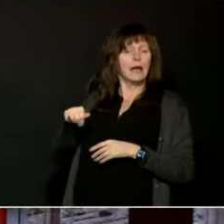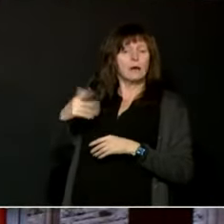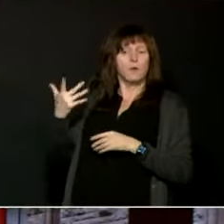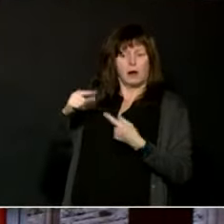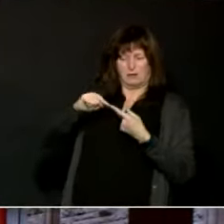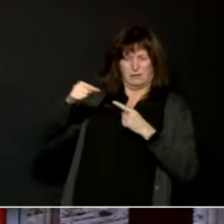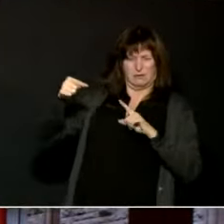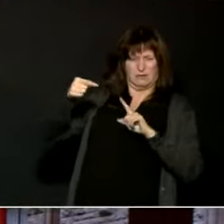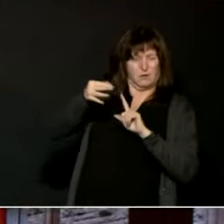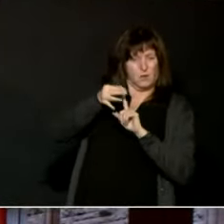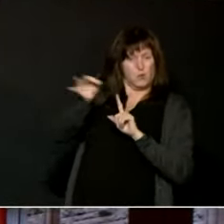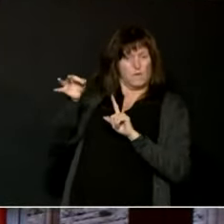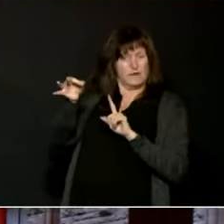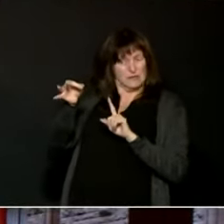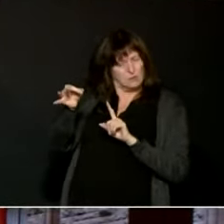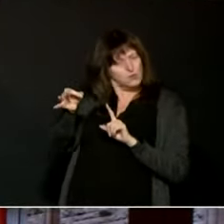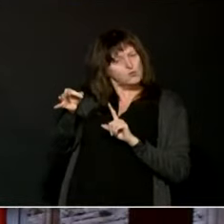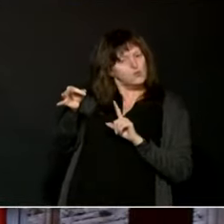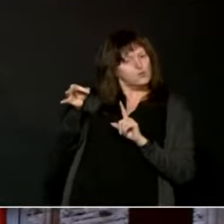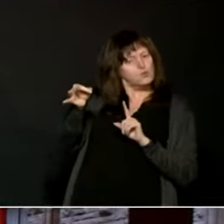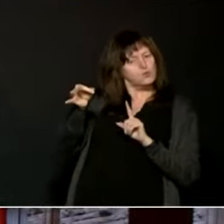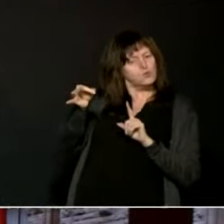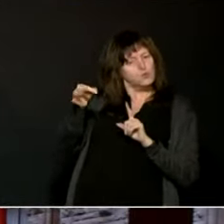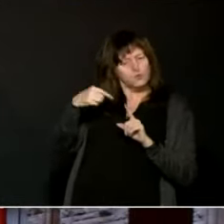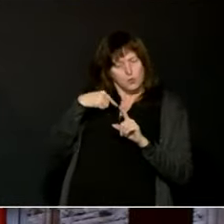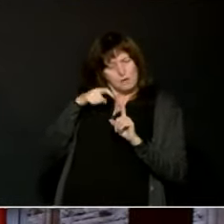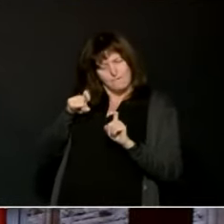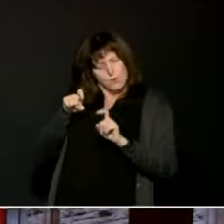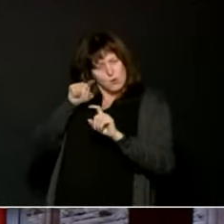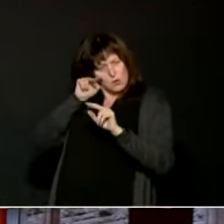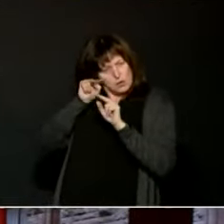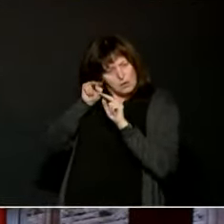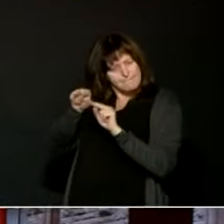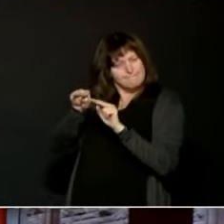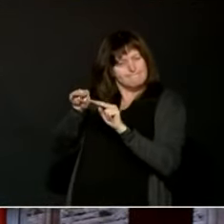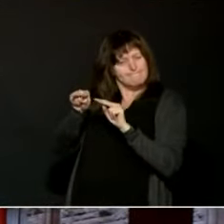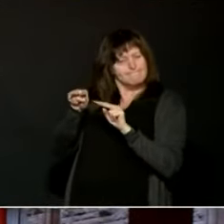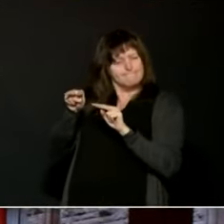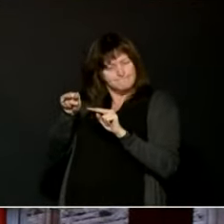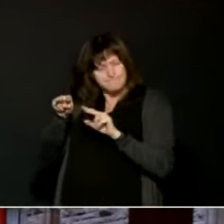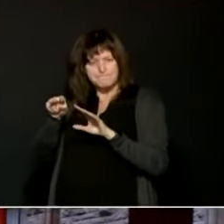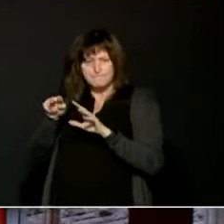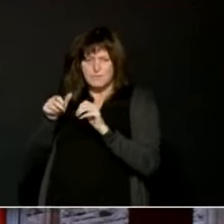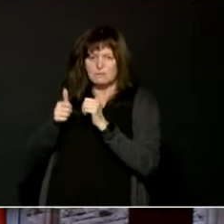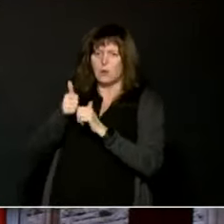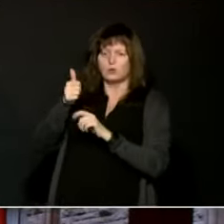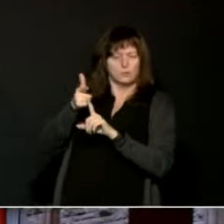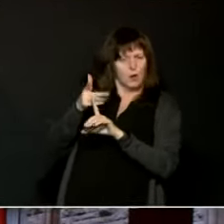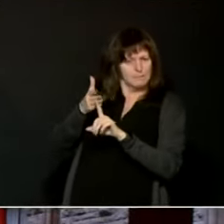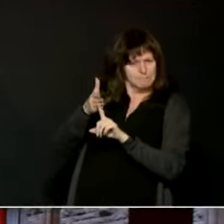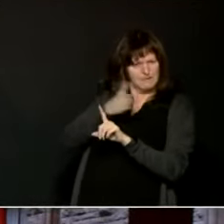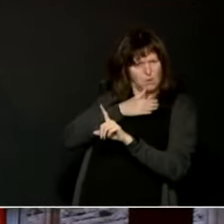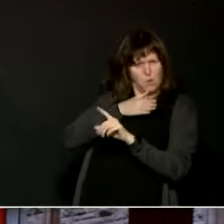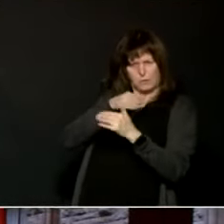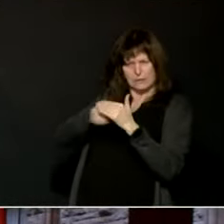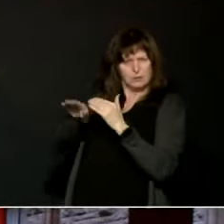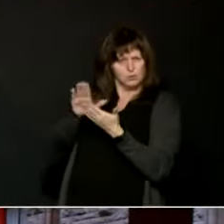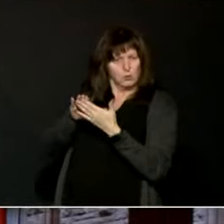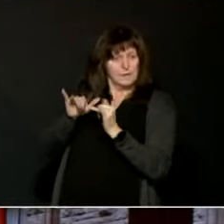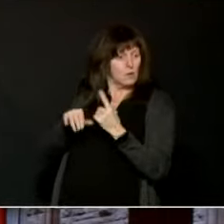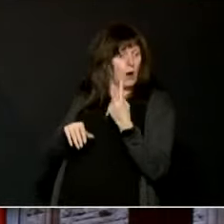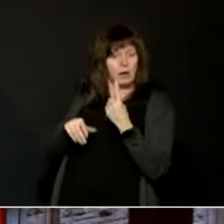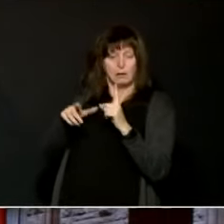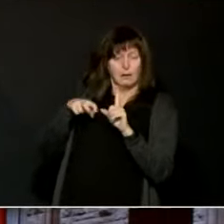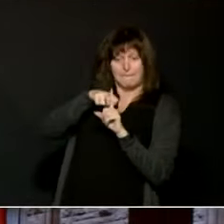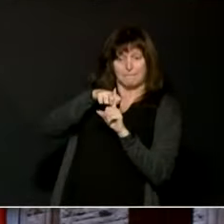before they get into school. So the answer is, we're going to be watching this carefully. We'll be making some recommendations in consultation